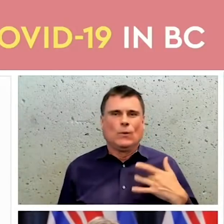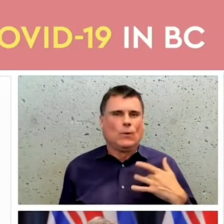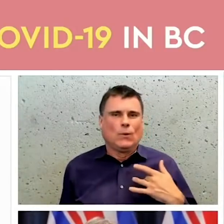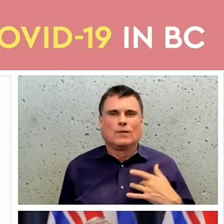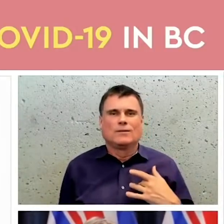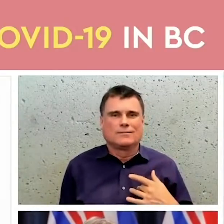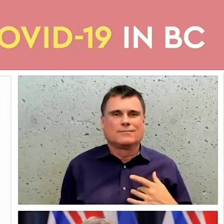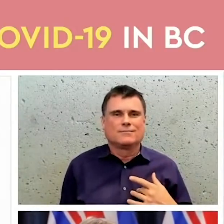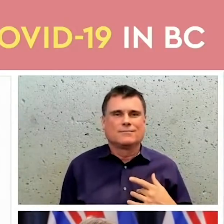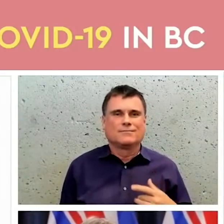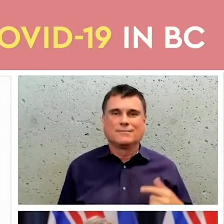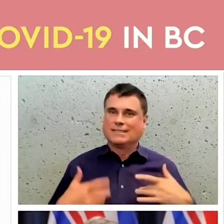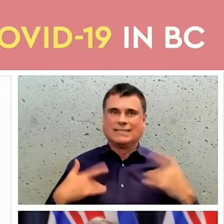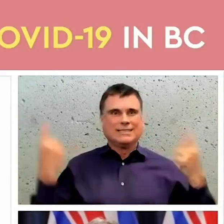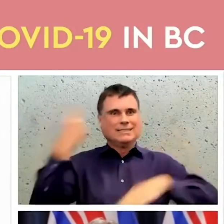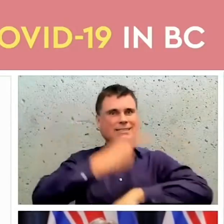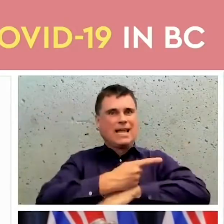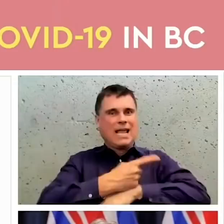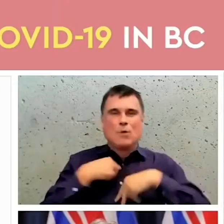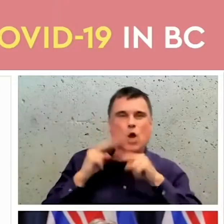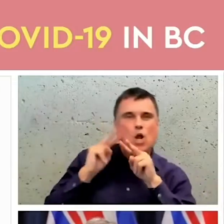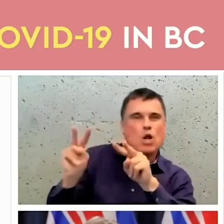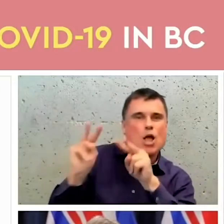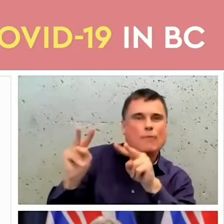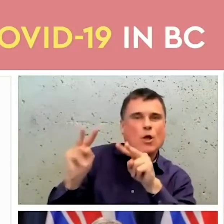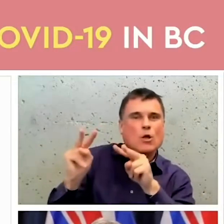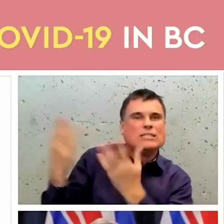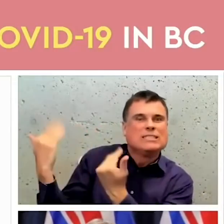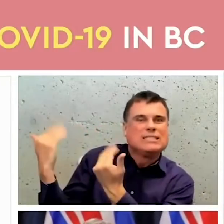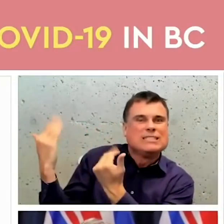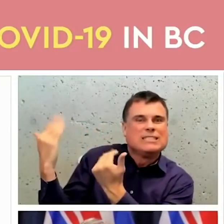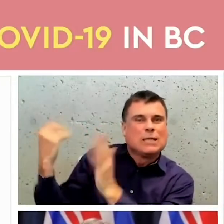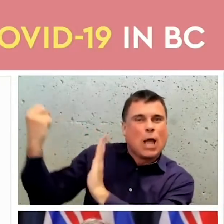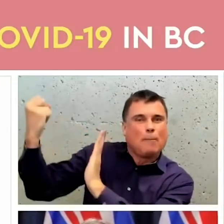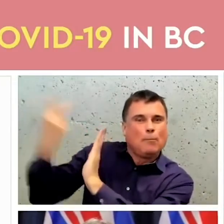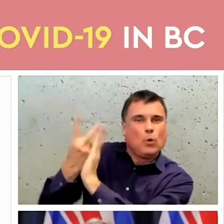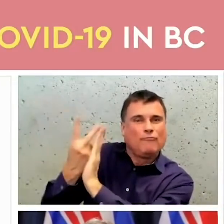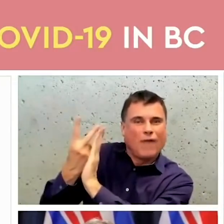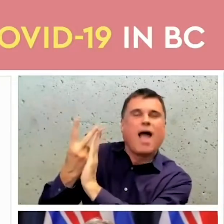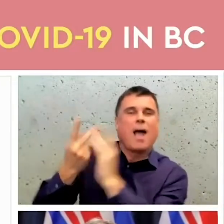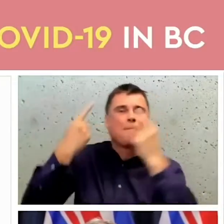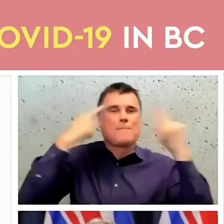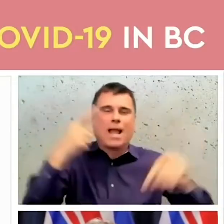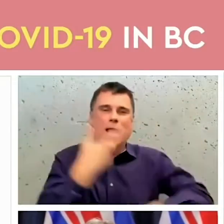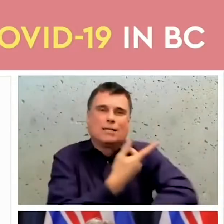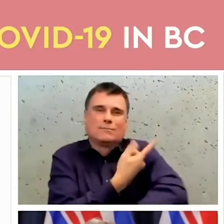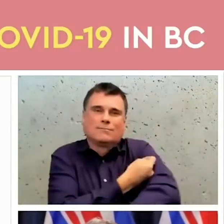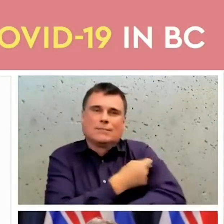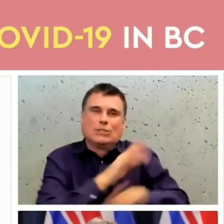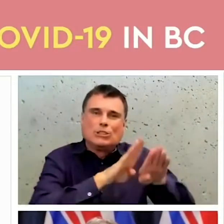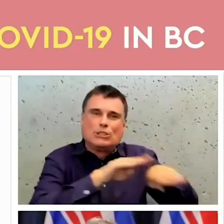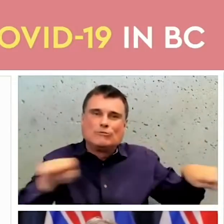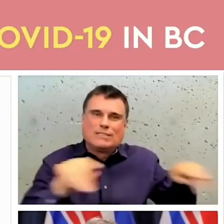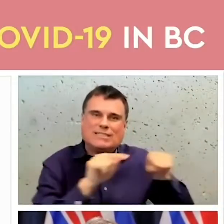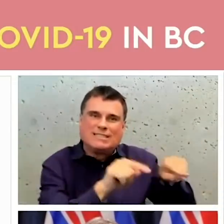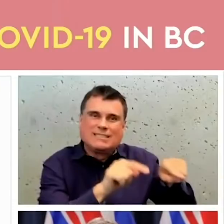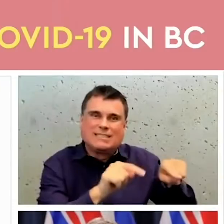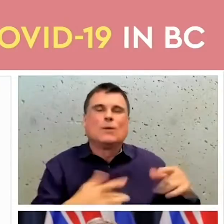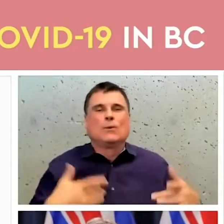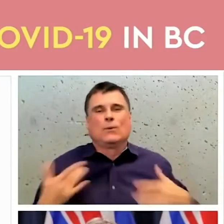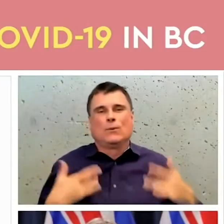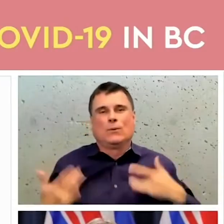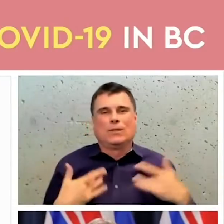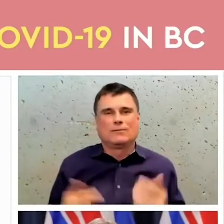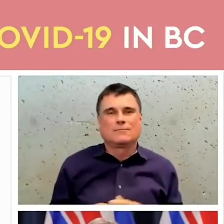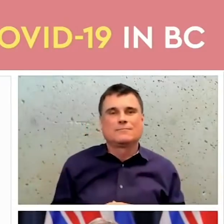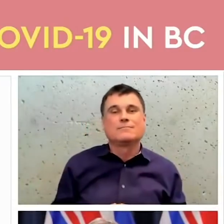anticipating the approval of the vaccine for these smaller children. And, you know, as Dr. Henry has